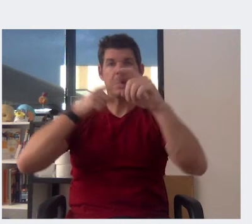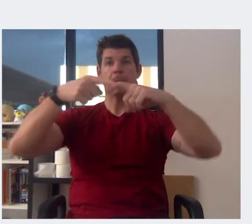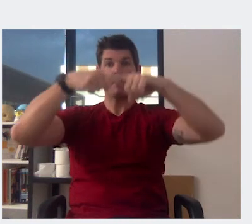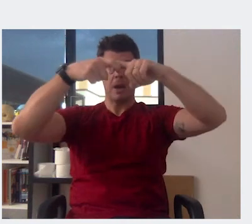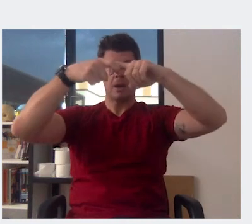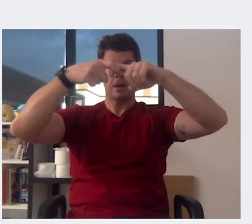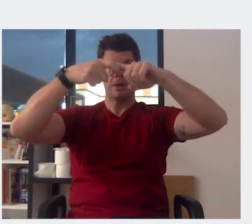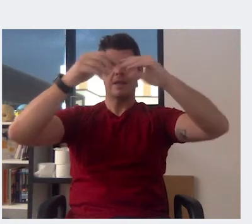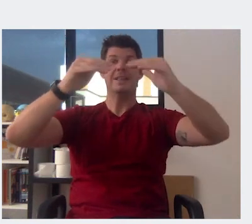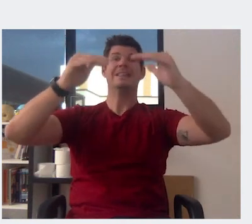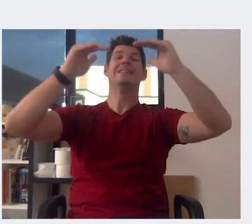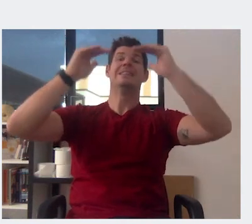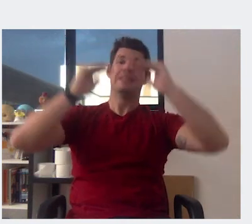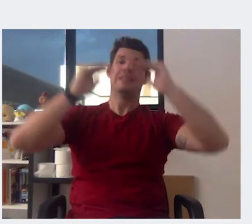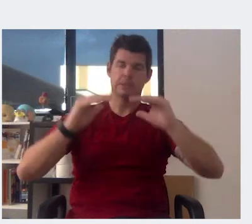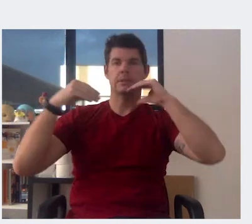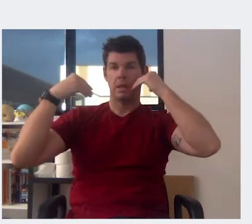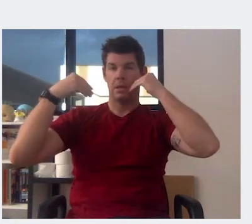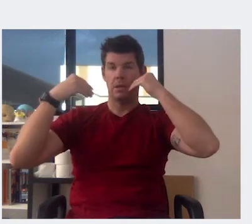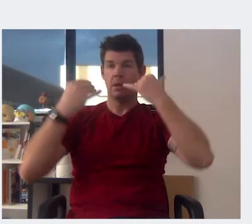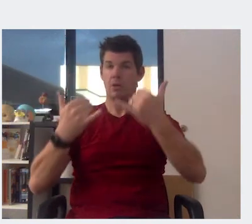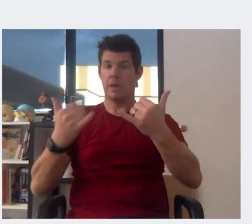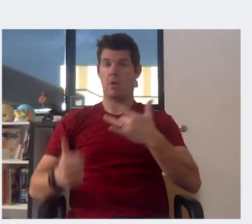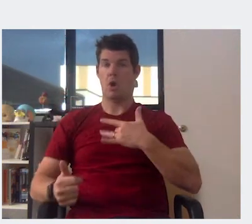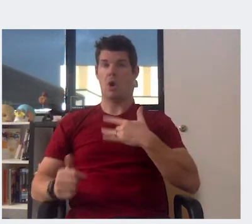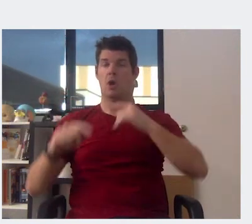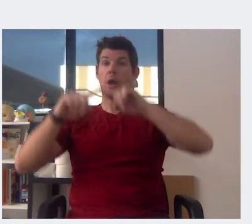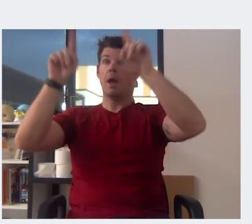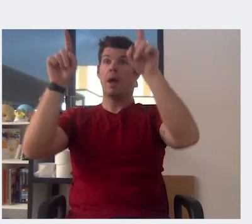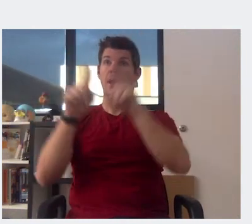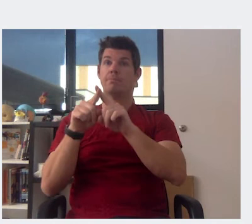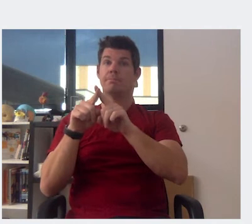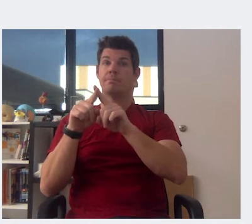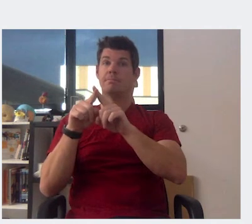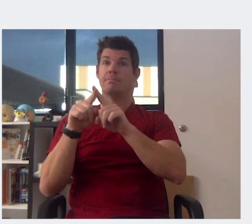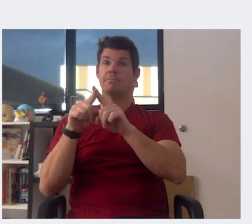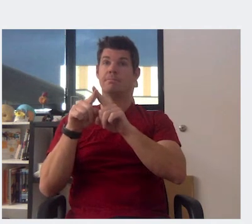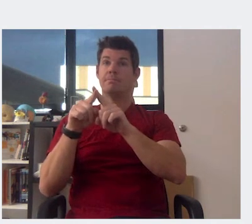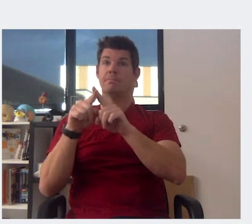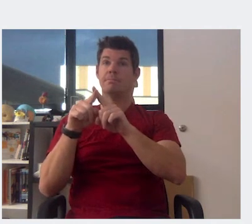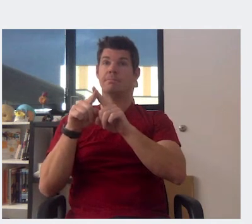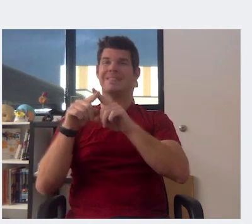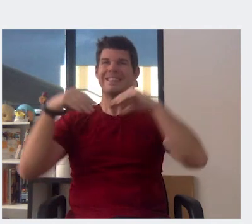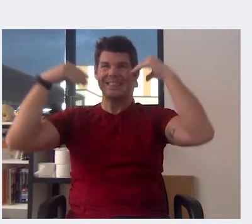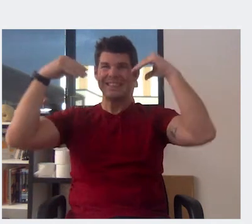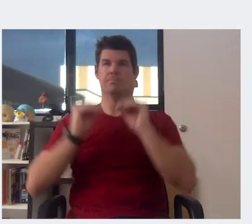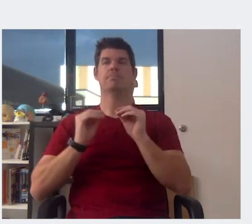Press A, heart stays on longer. The face is just a short thing.